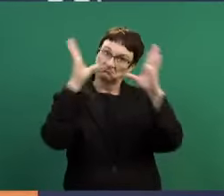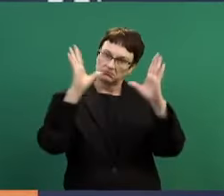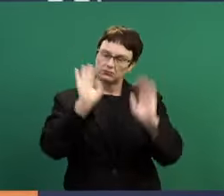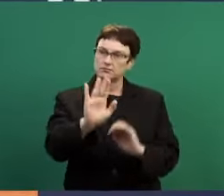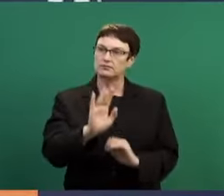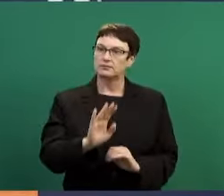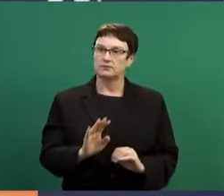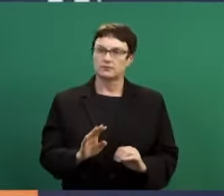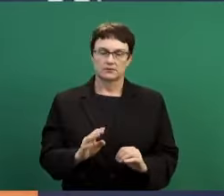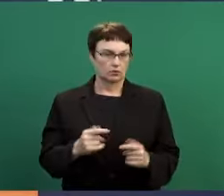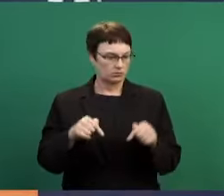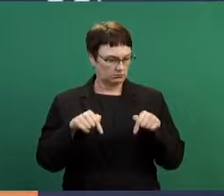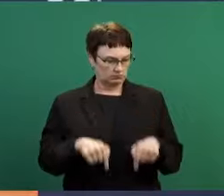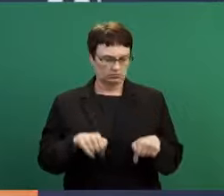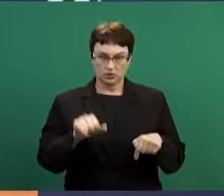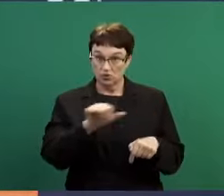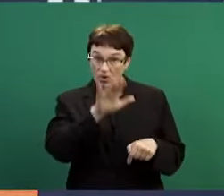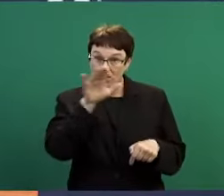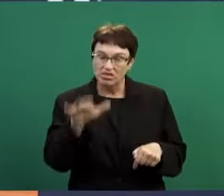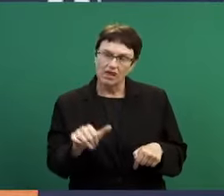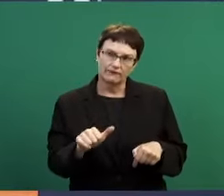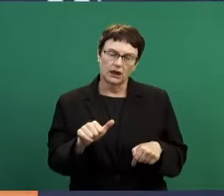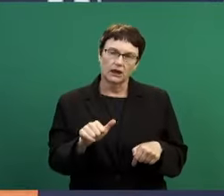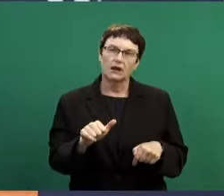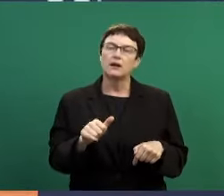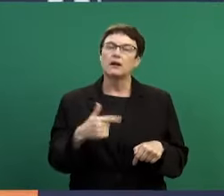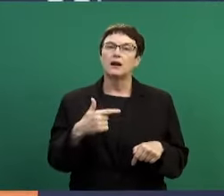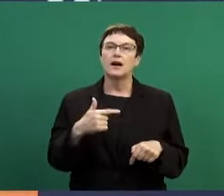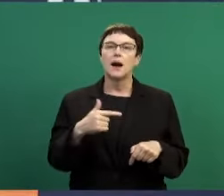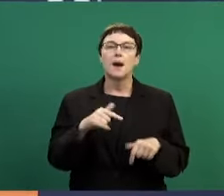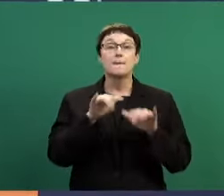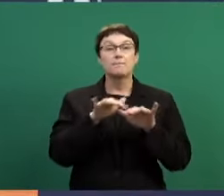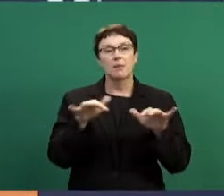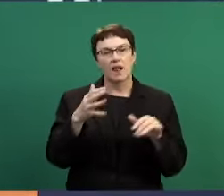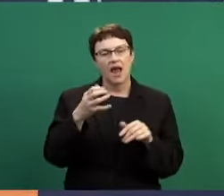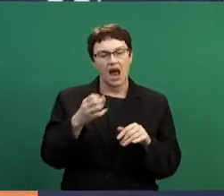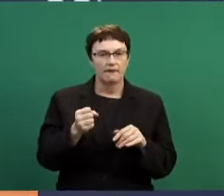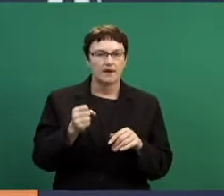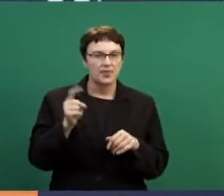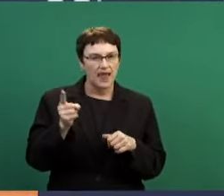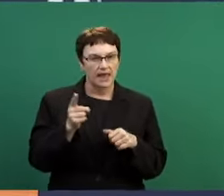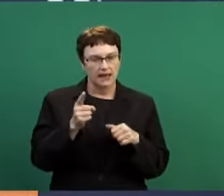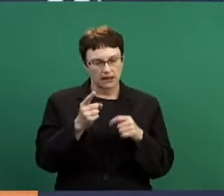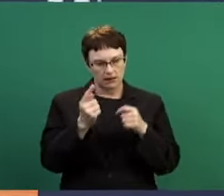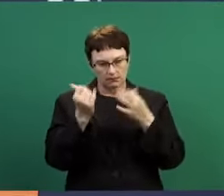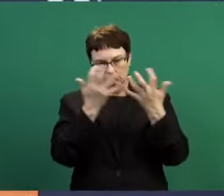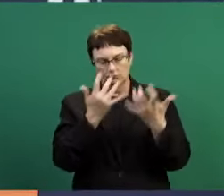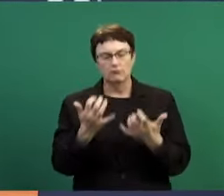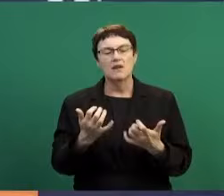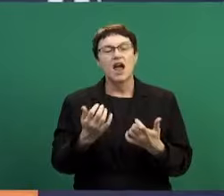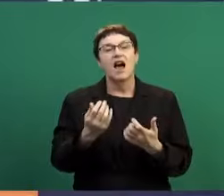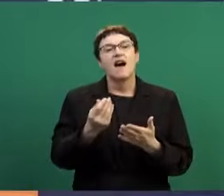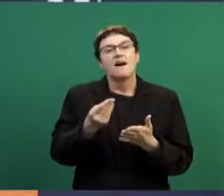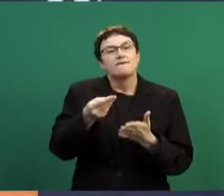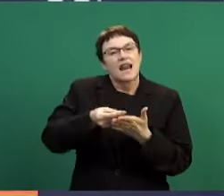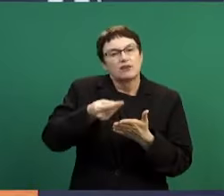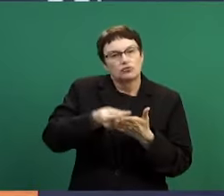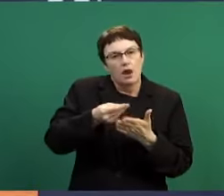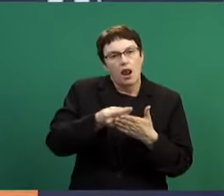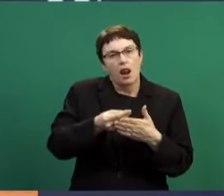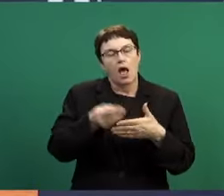here at home, who will calculate what is called the financial conditions index. And the